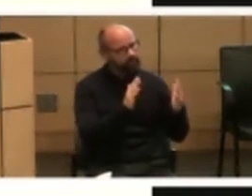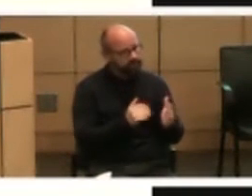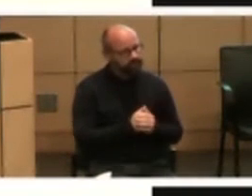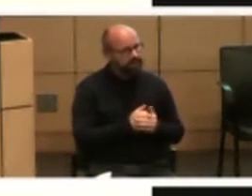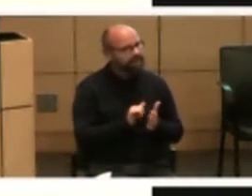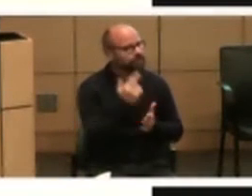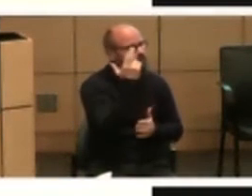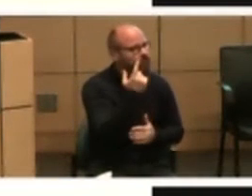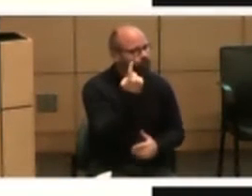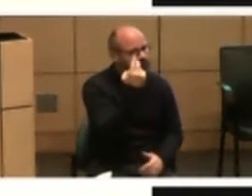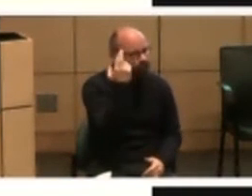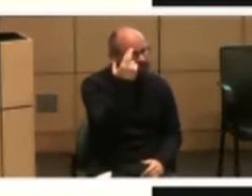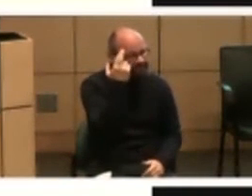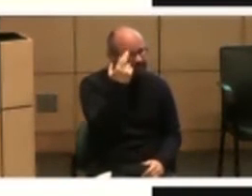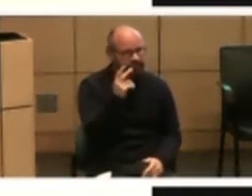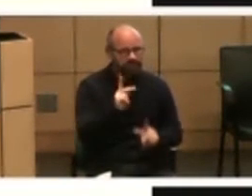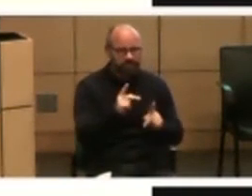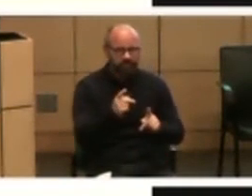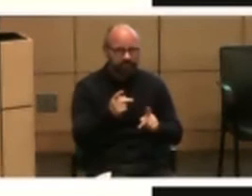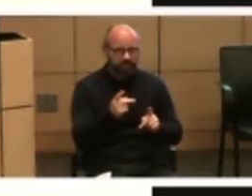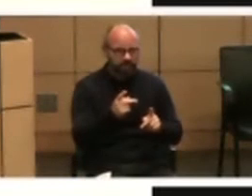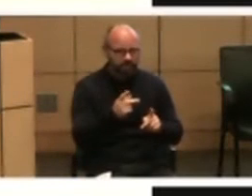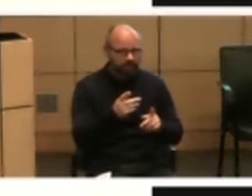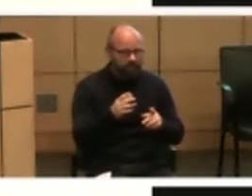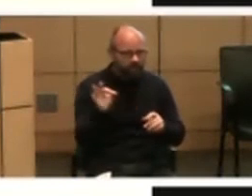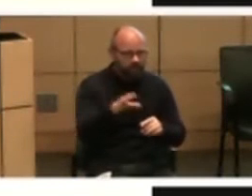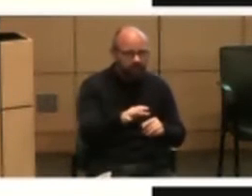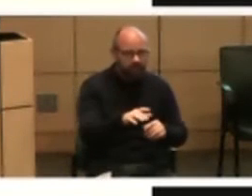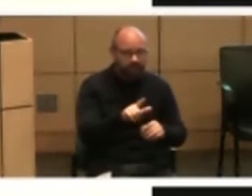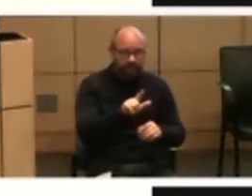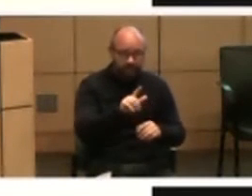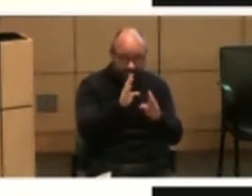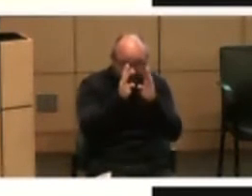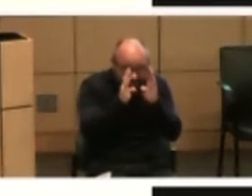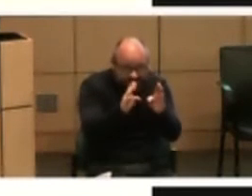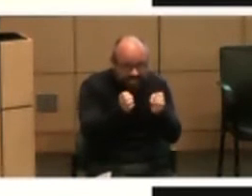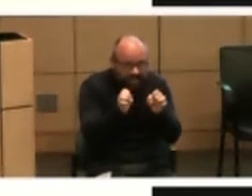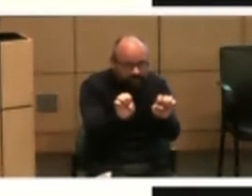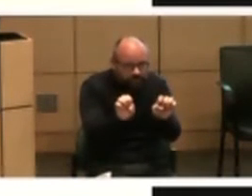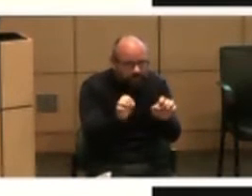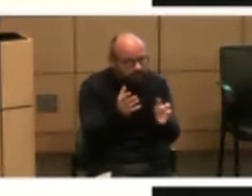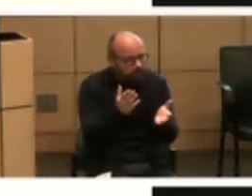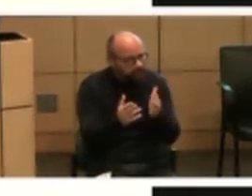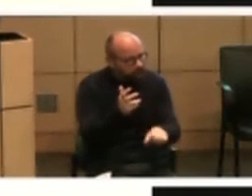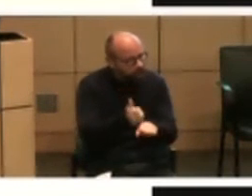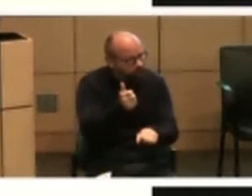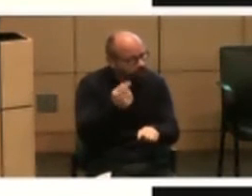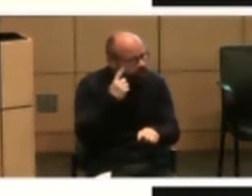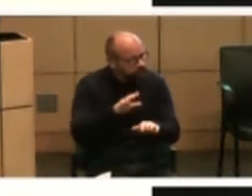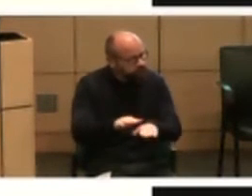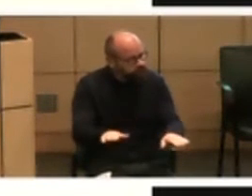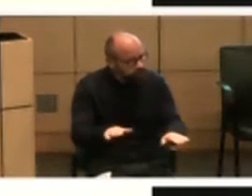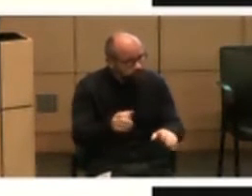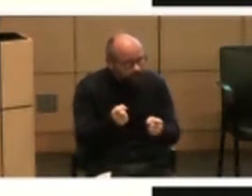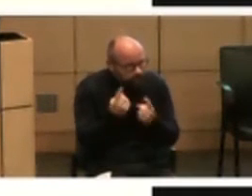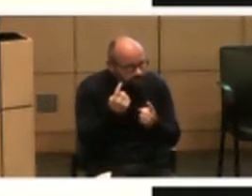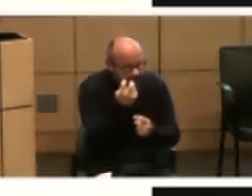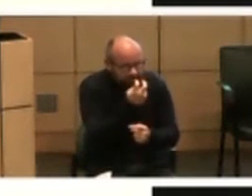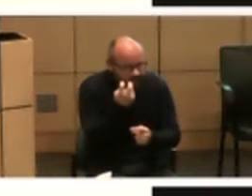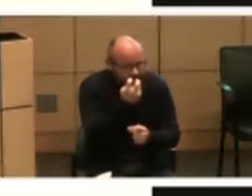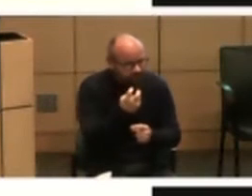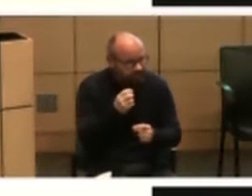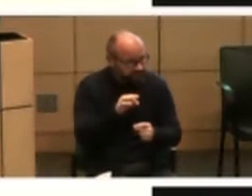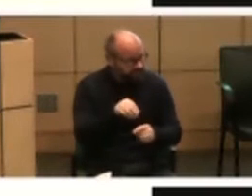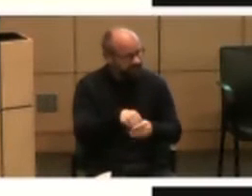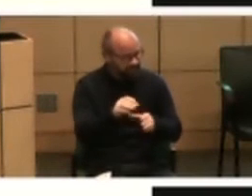about factors like listening effort. So maybe it's just harder for children to understand speech in these environments. But it's a relatively small